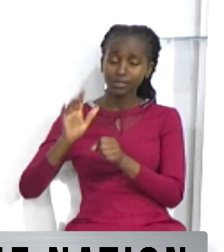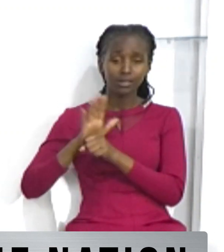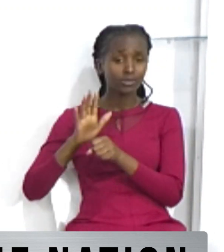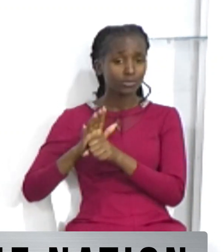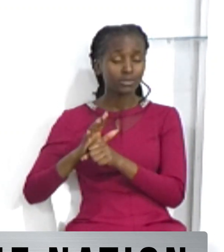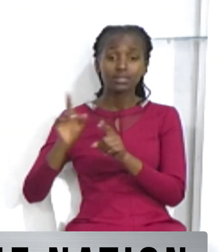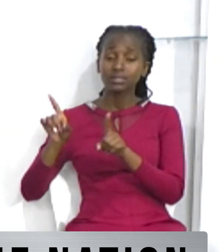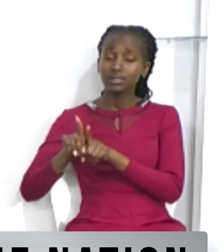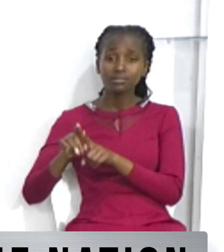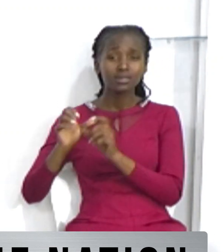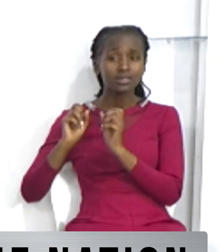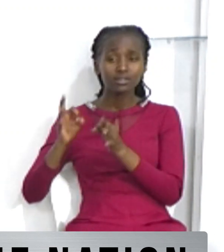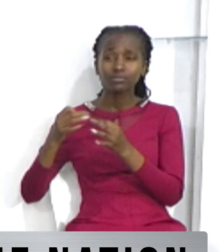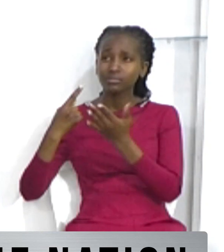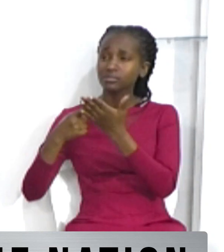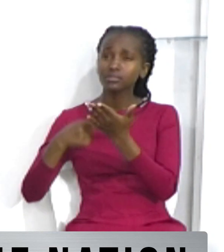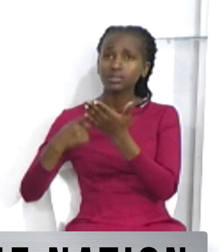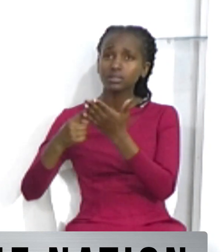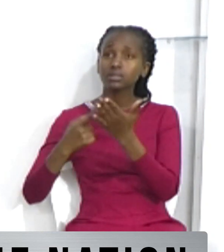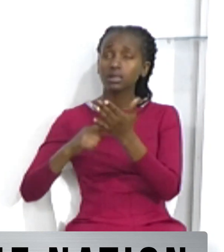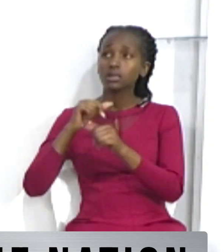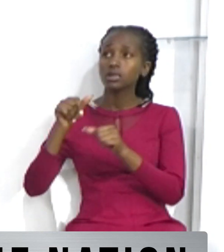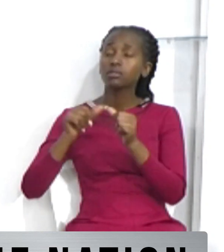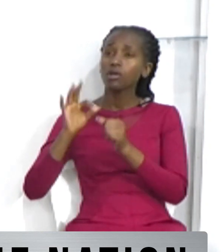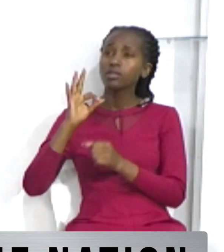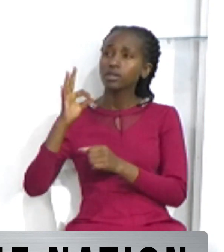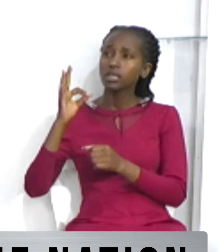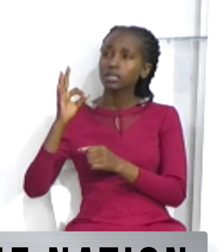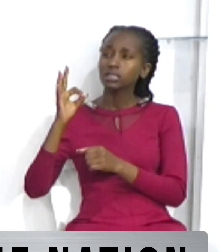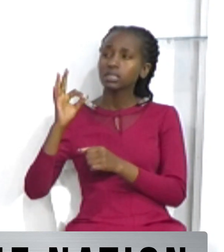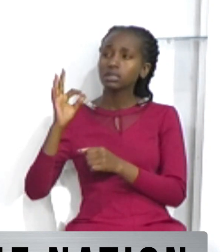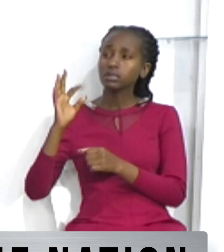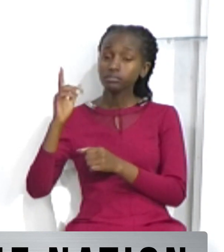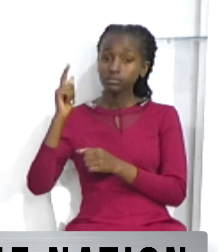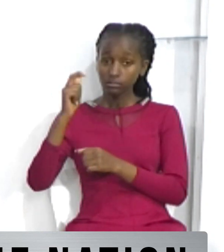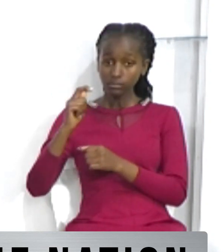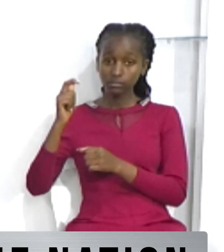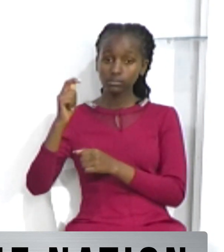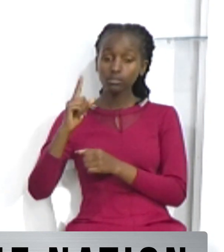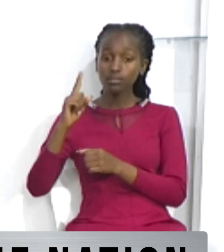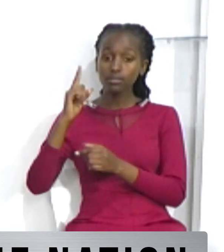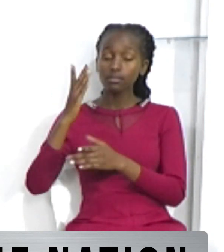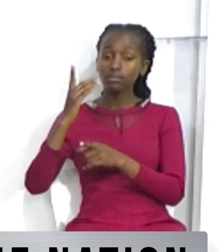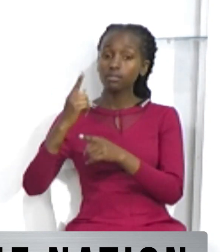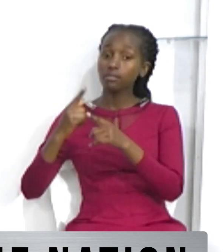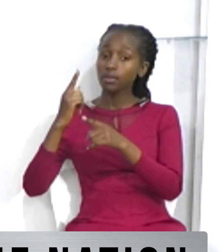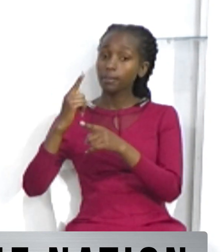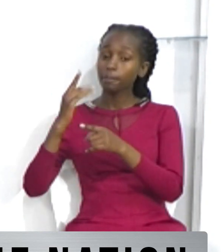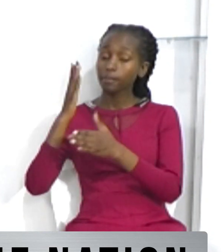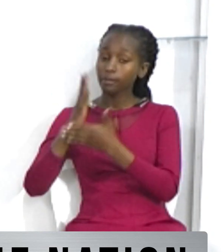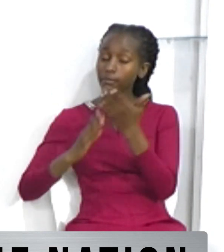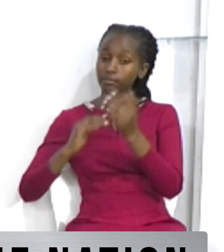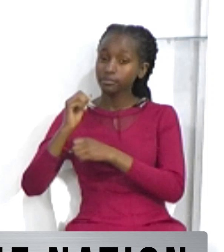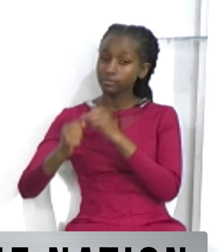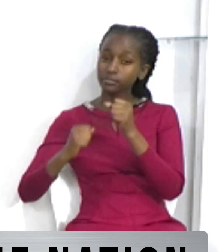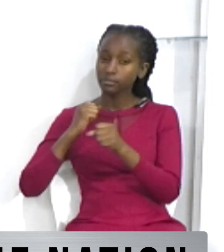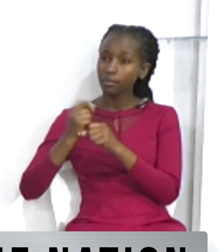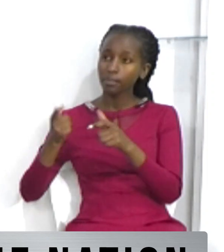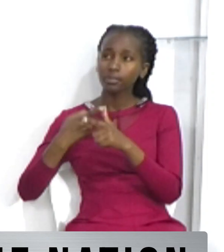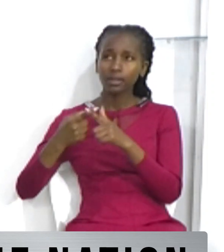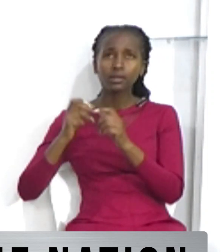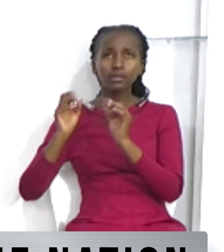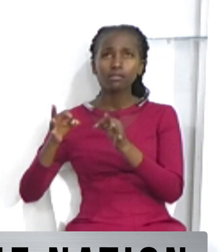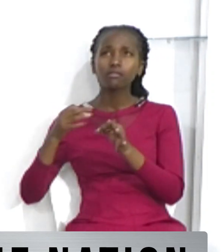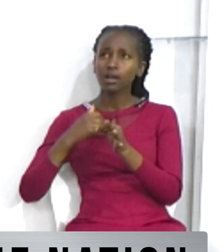we are talking of 3 trillion in 1.5 years, yes, 10 years at the same rate, we may be